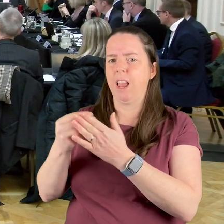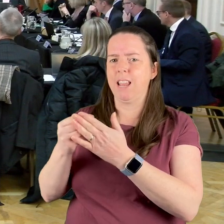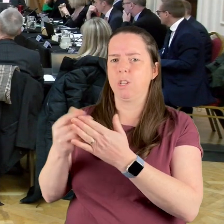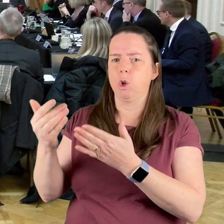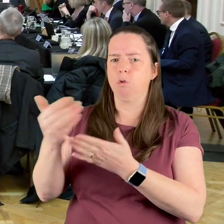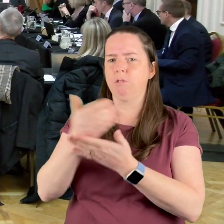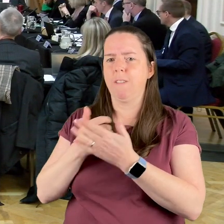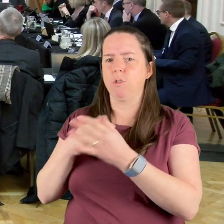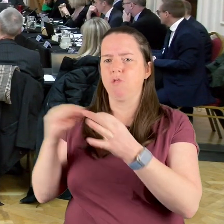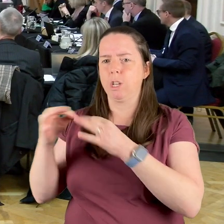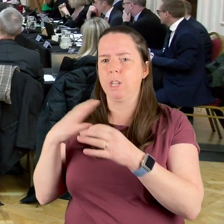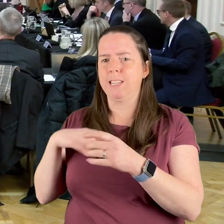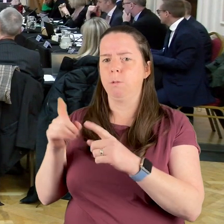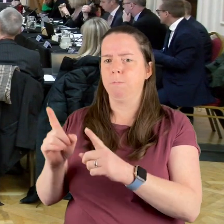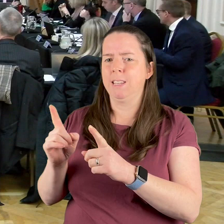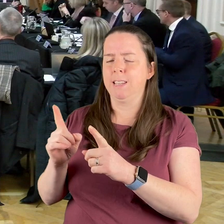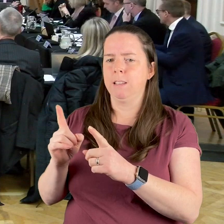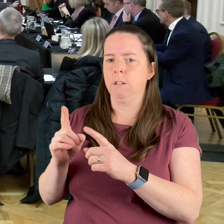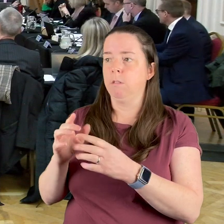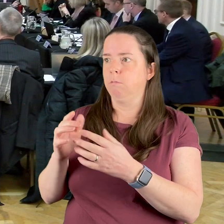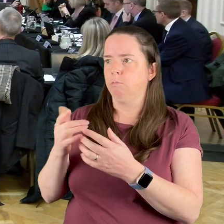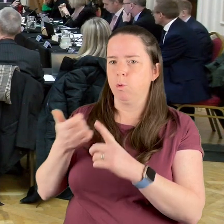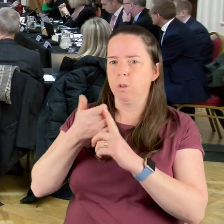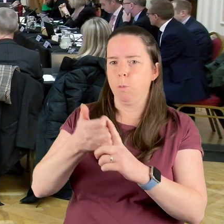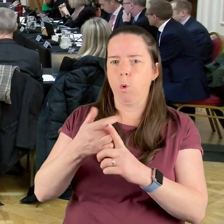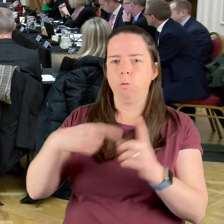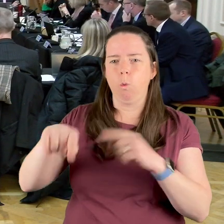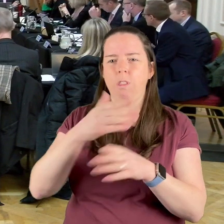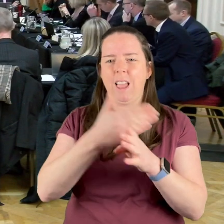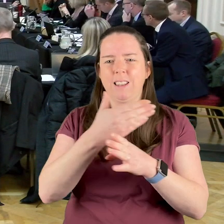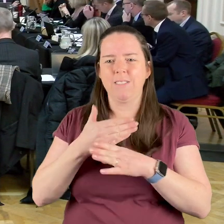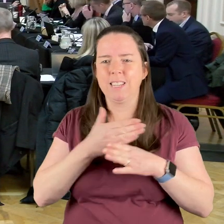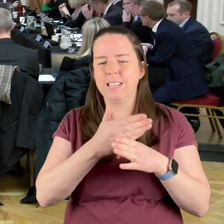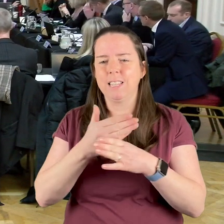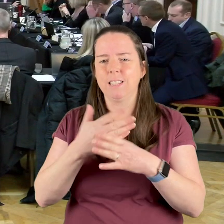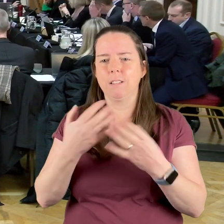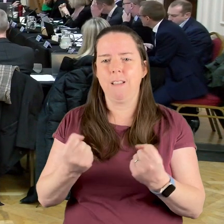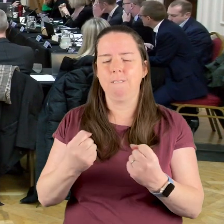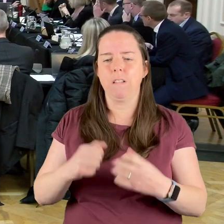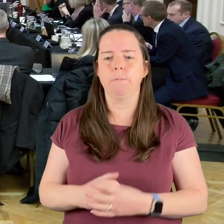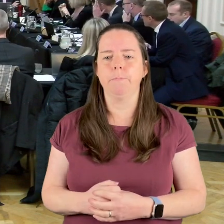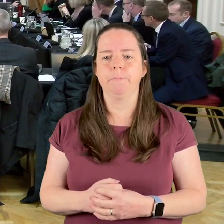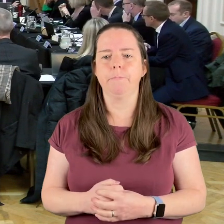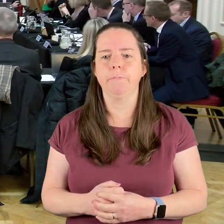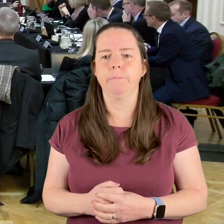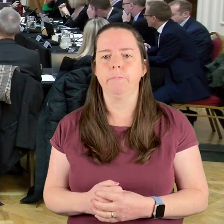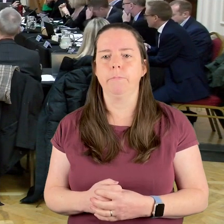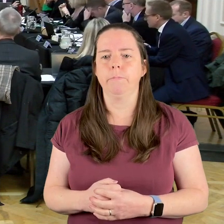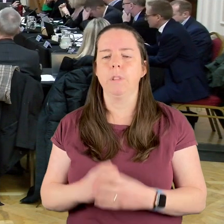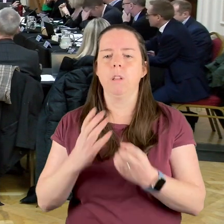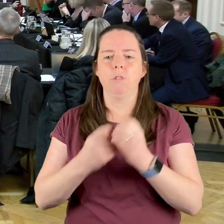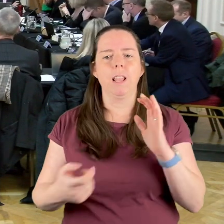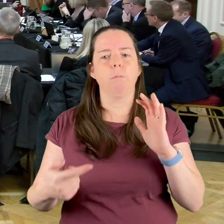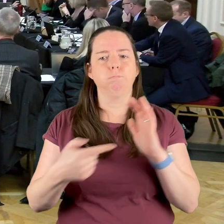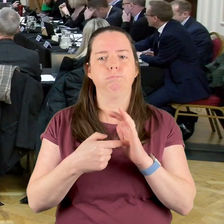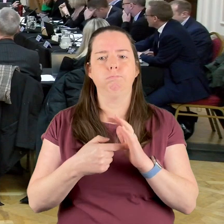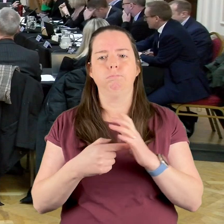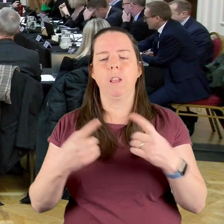how significant that financial recovery strategy needs to be in order to support all the other activities that are going on here?